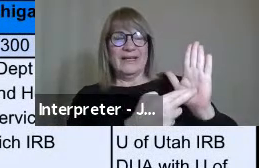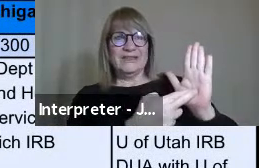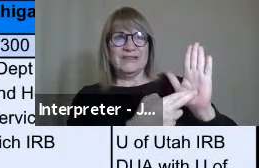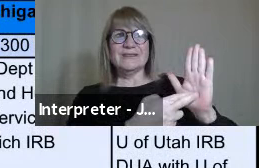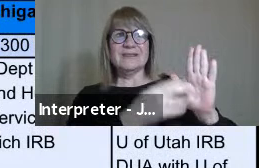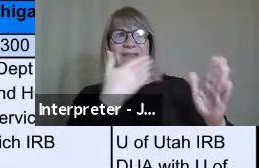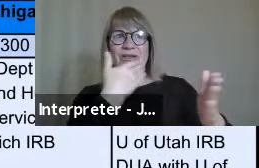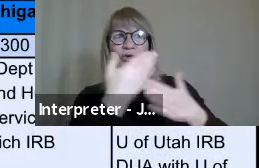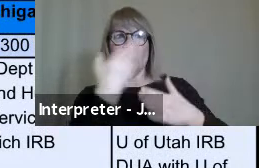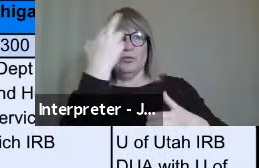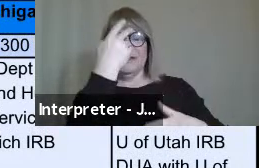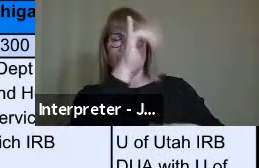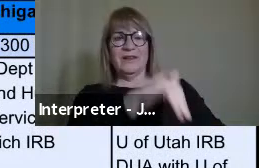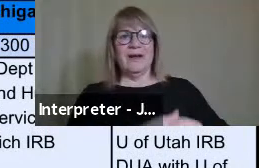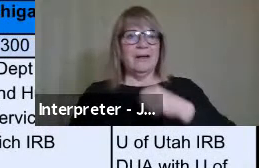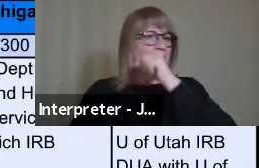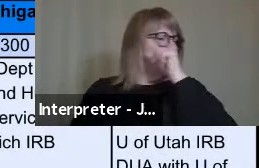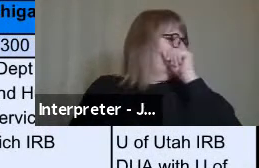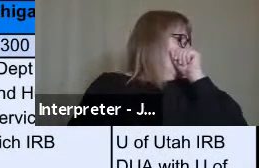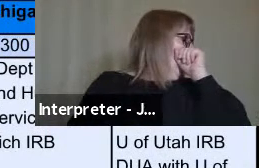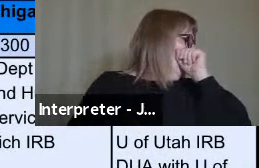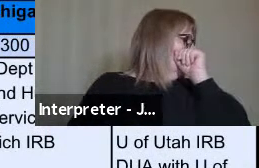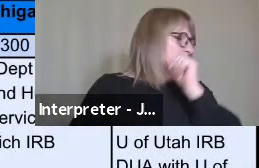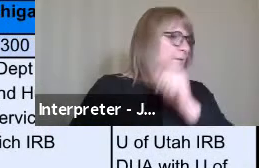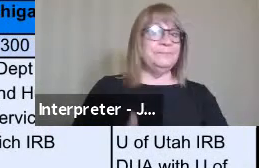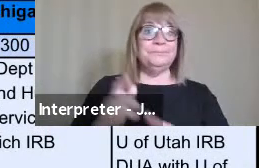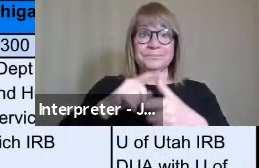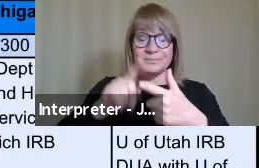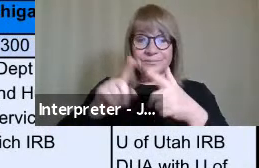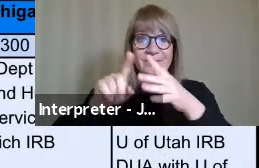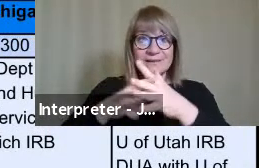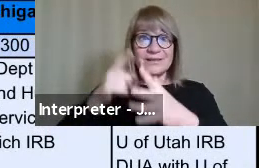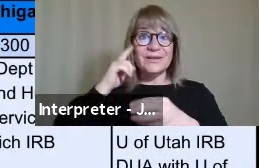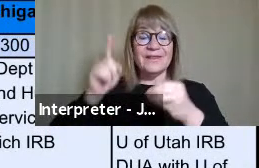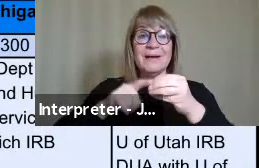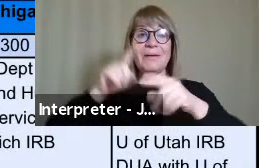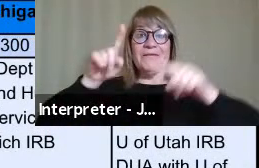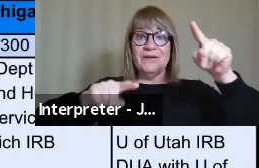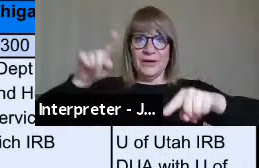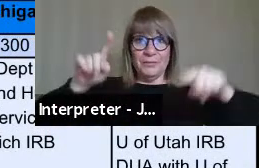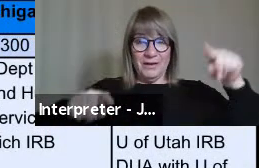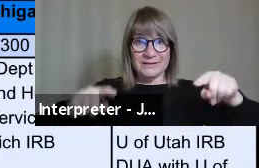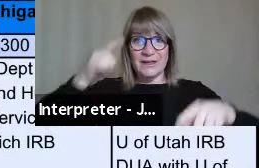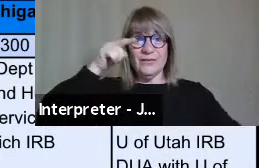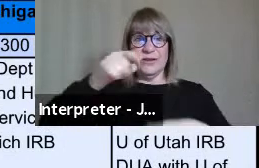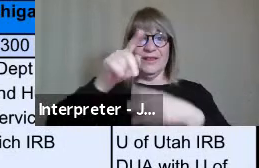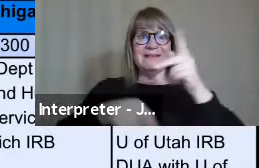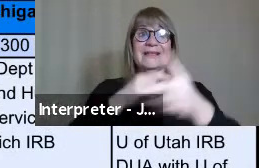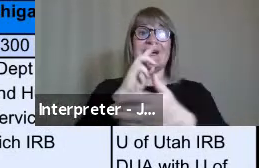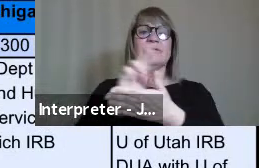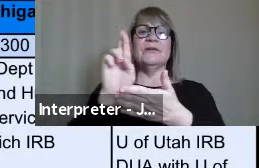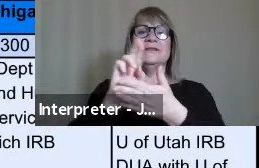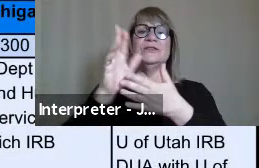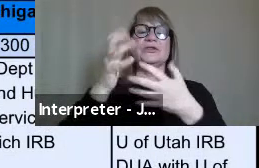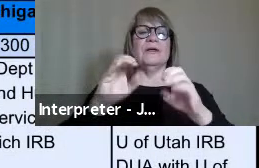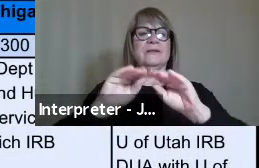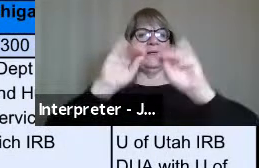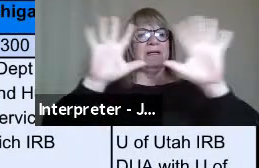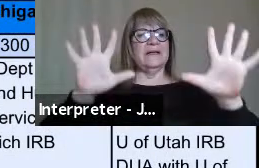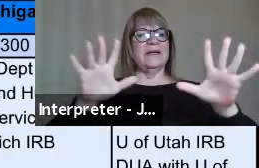then we think start to think about our variables so in quantitative research you always want to be very clear about how you're defining what you're